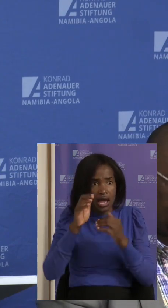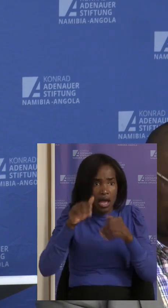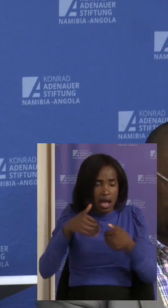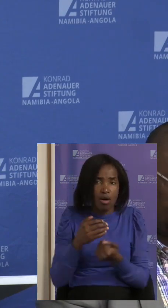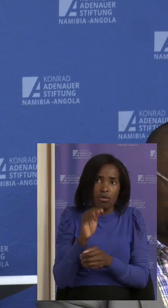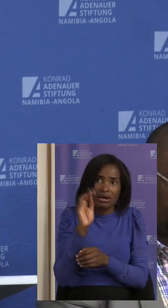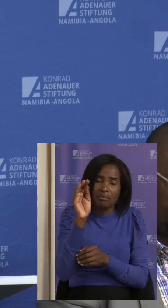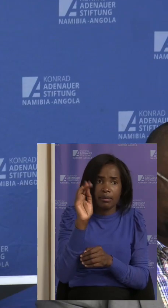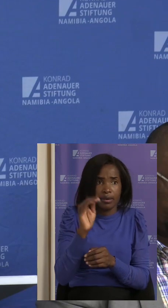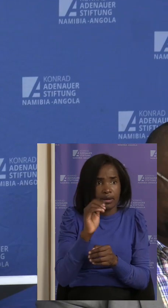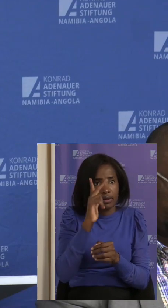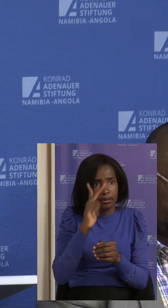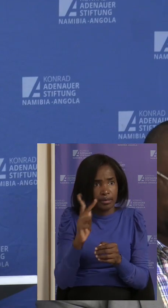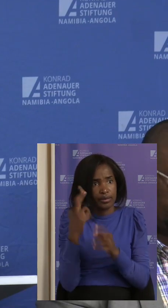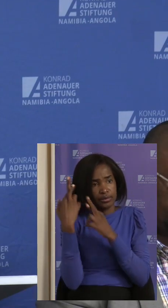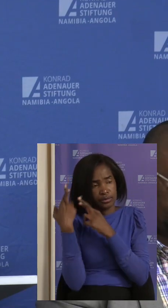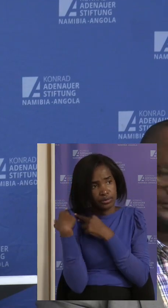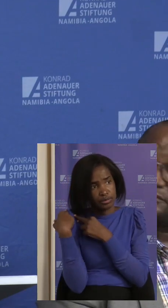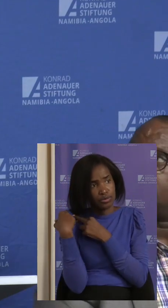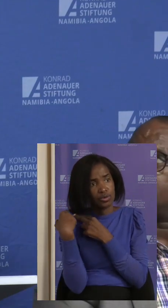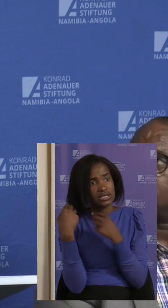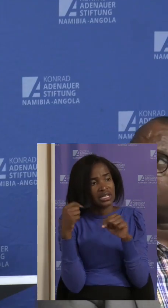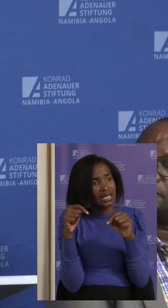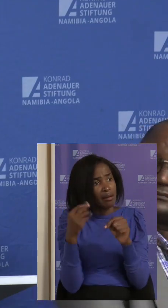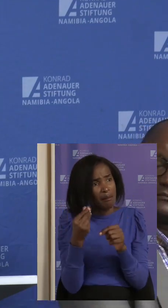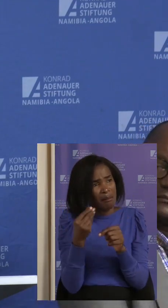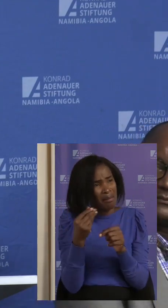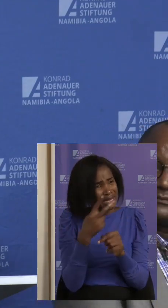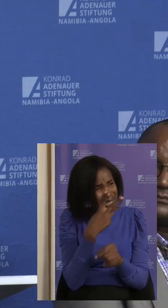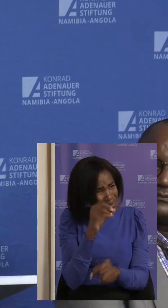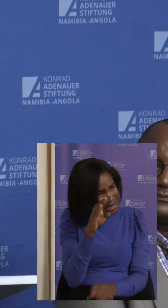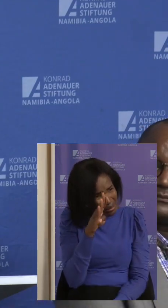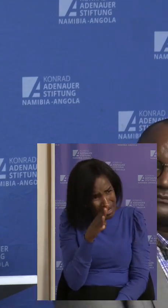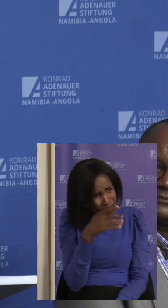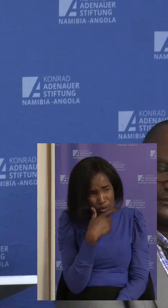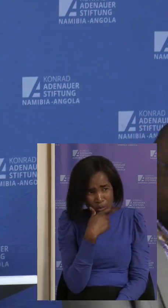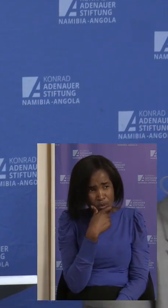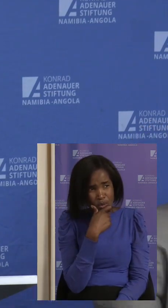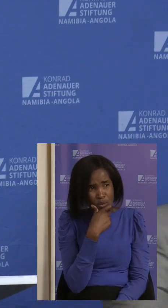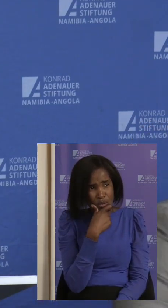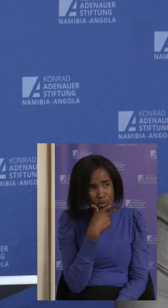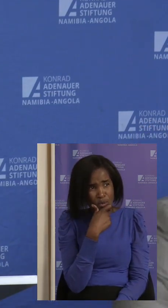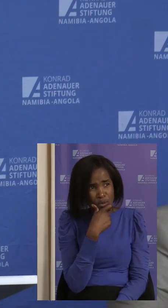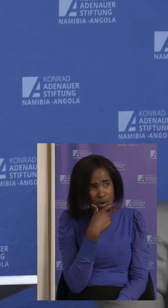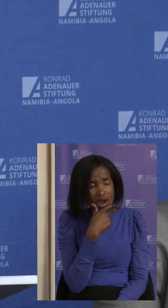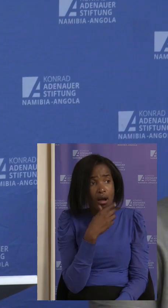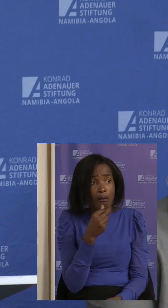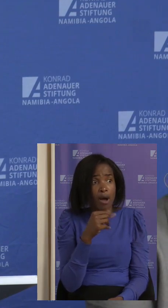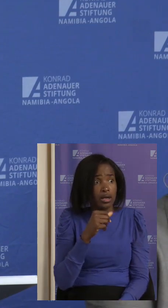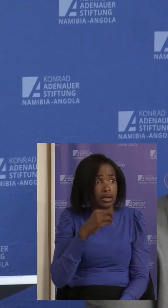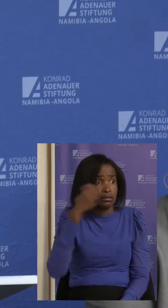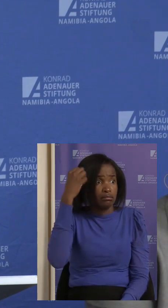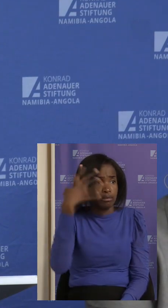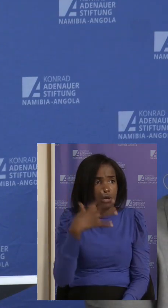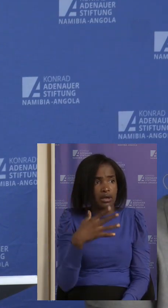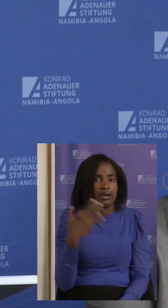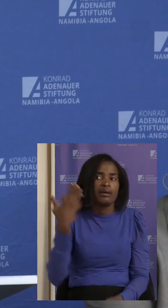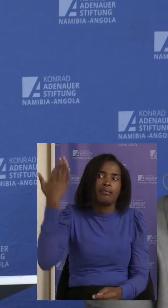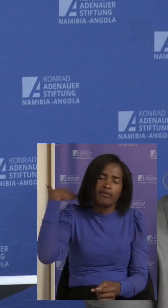relevant people accountable for that? Because this is a lot of money. We've been receiving a lot of money, but what has been done and what are we going to do